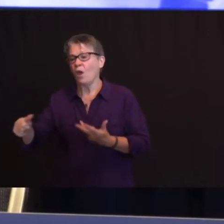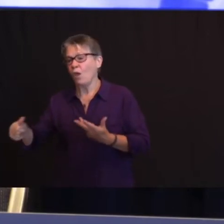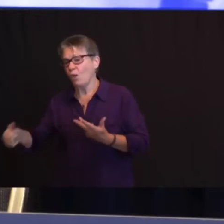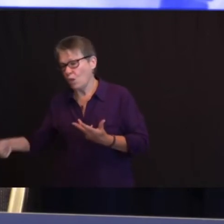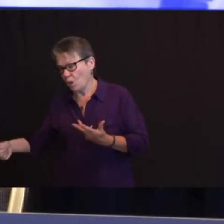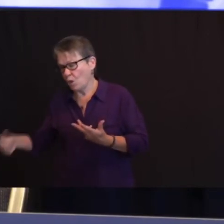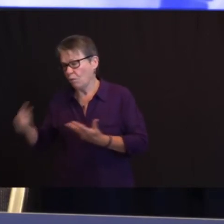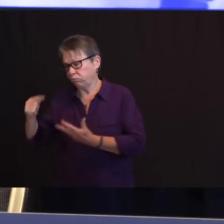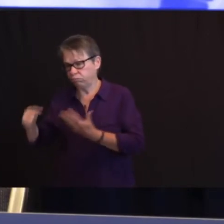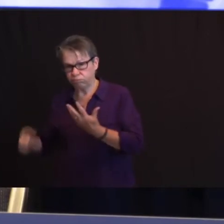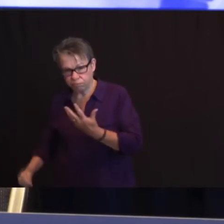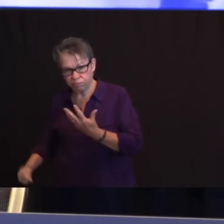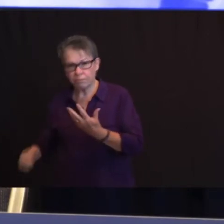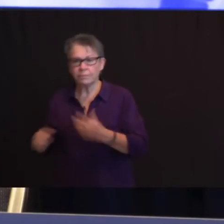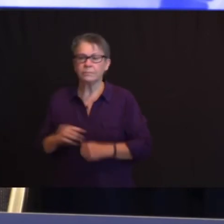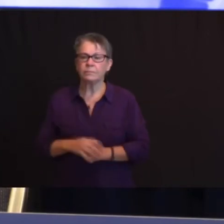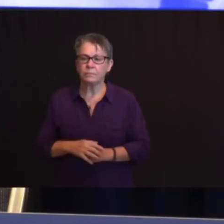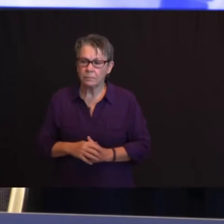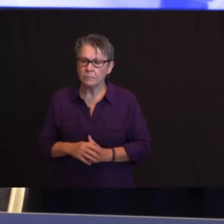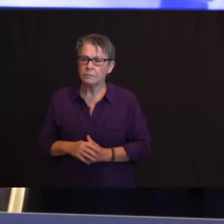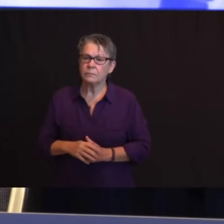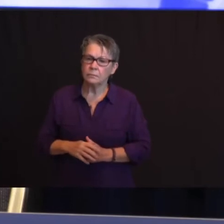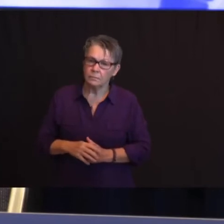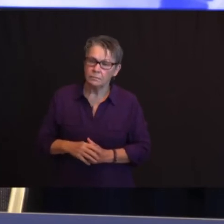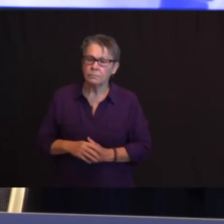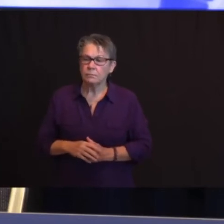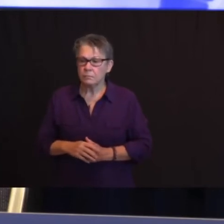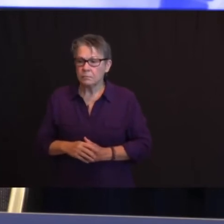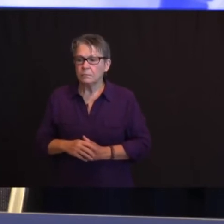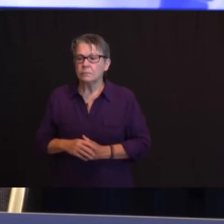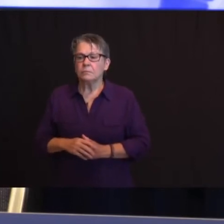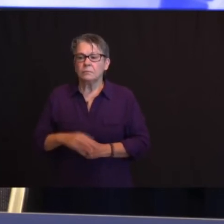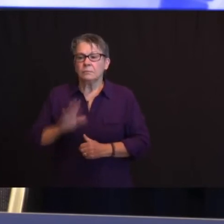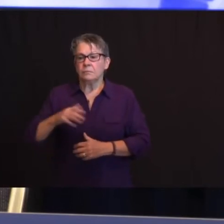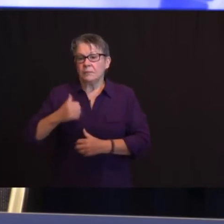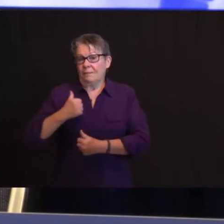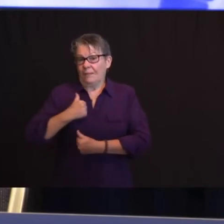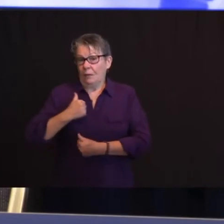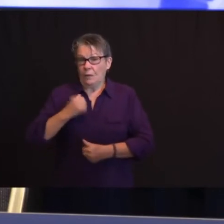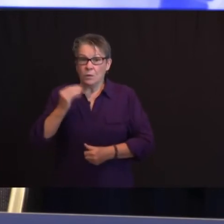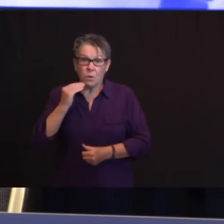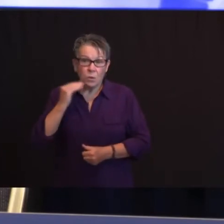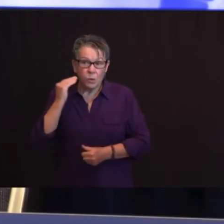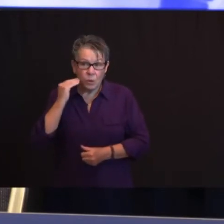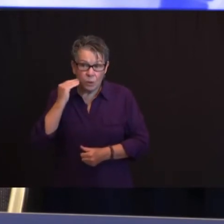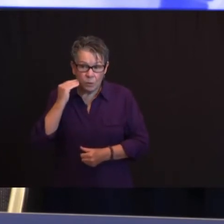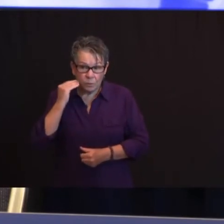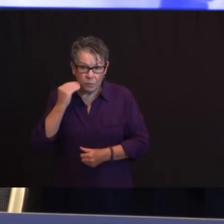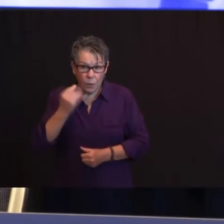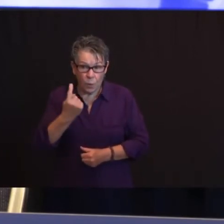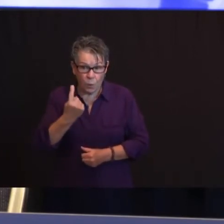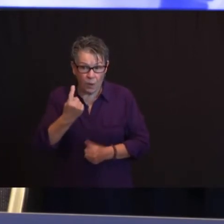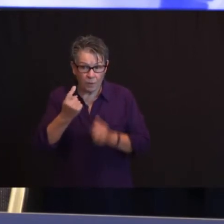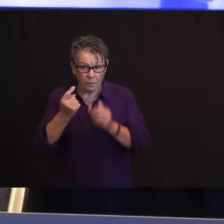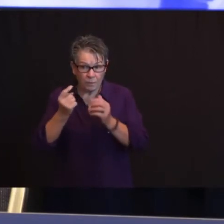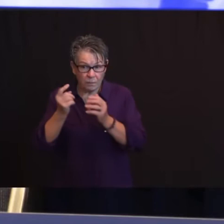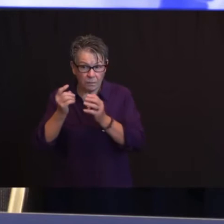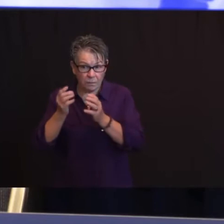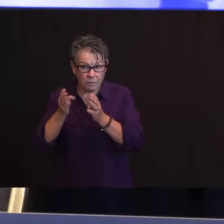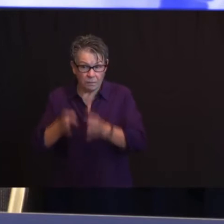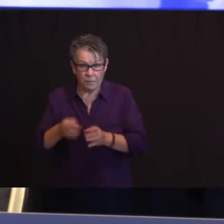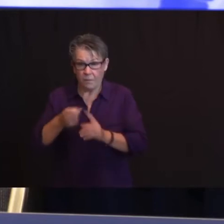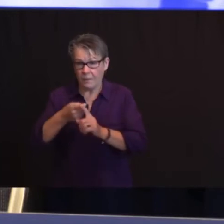one additional resident at the Vineland location has tested positive. At our state psychiatric